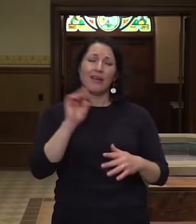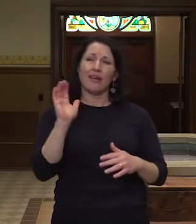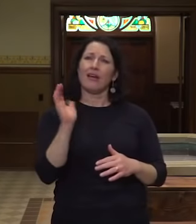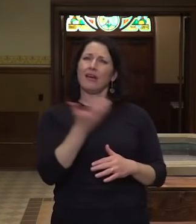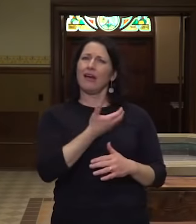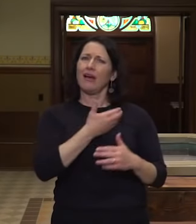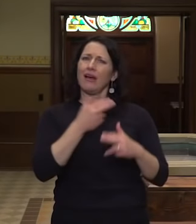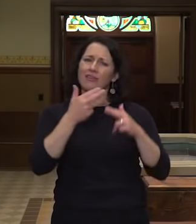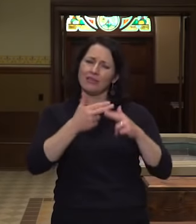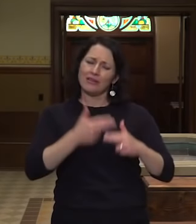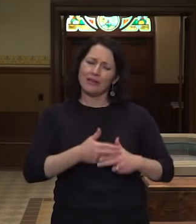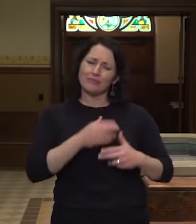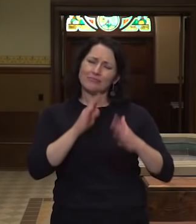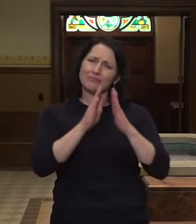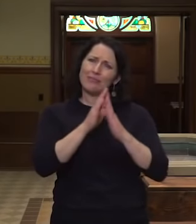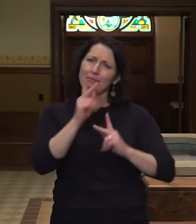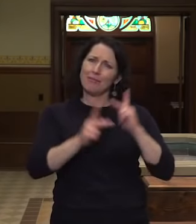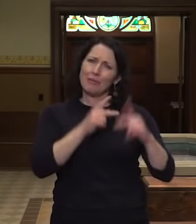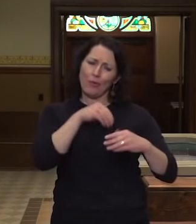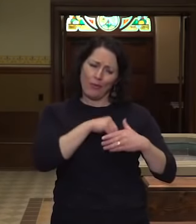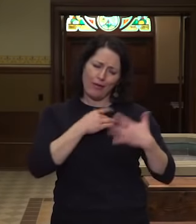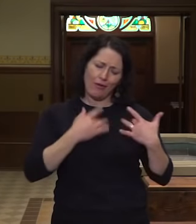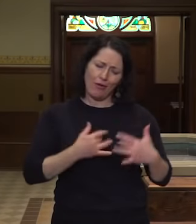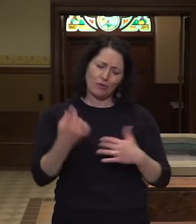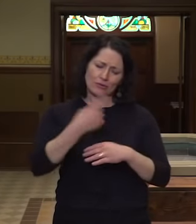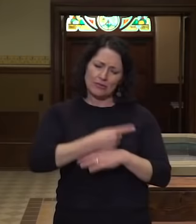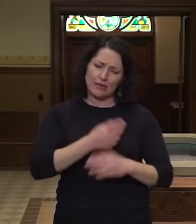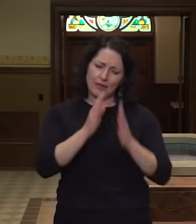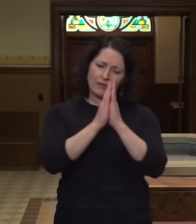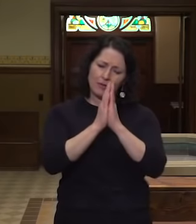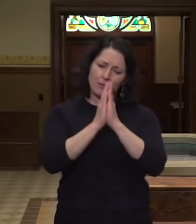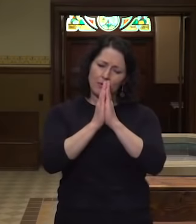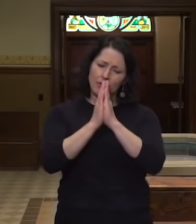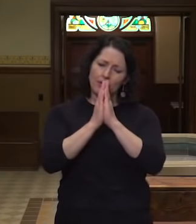day. We pray to the Lord.